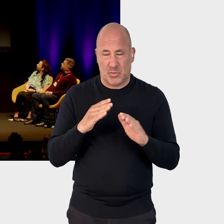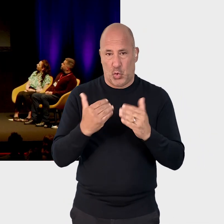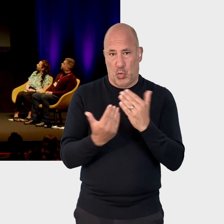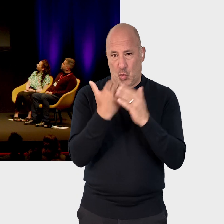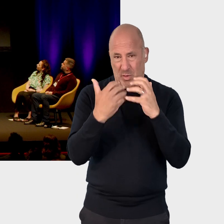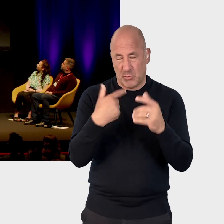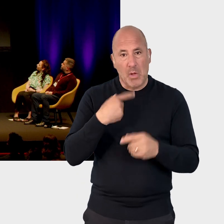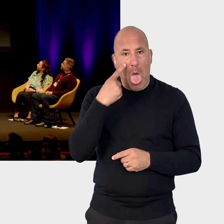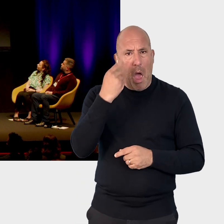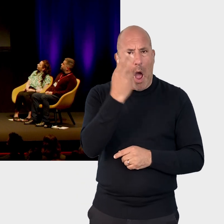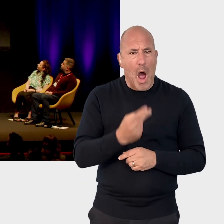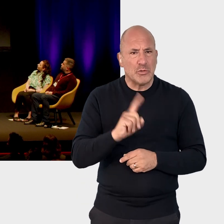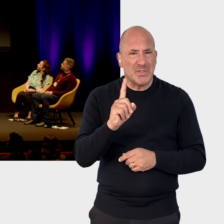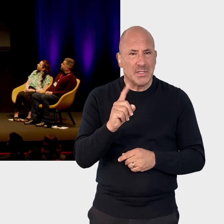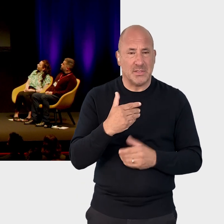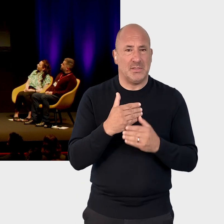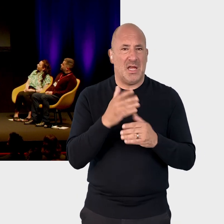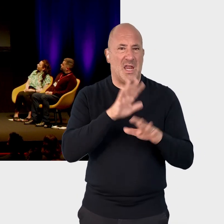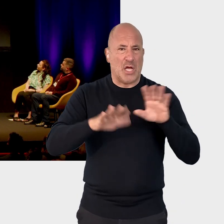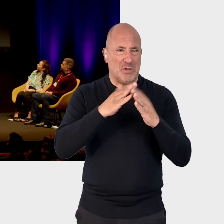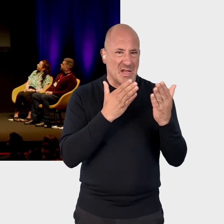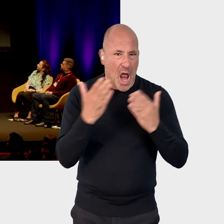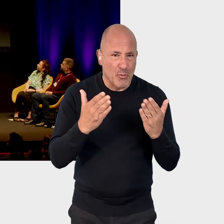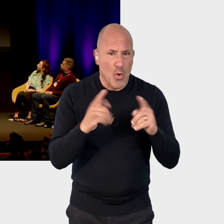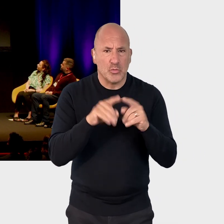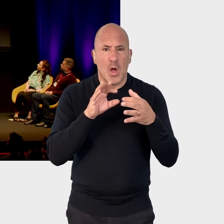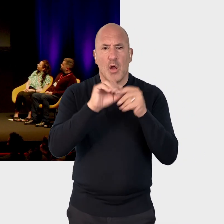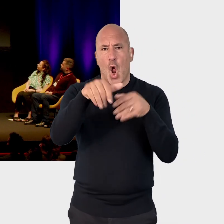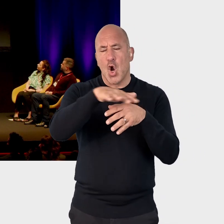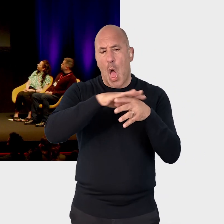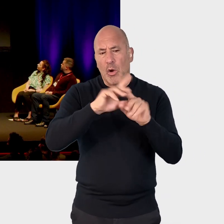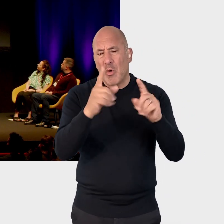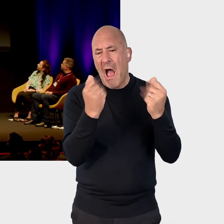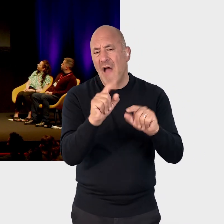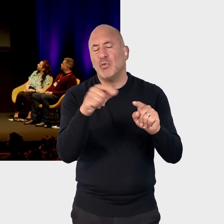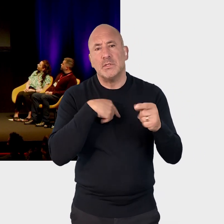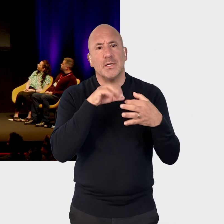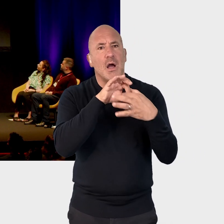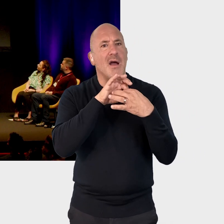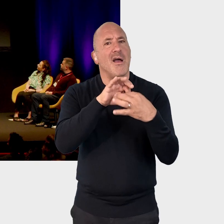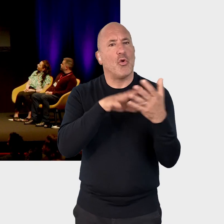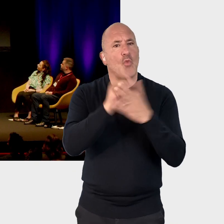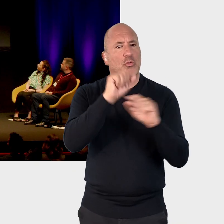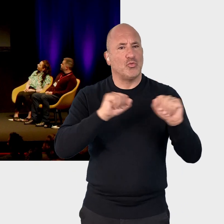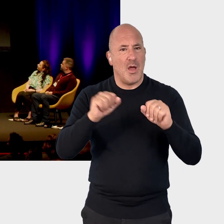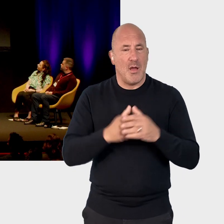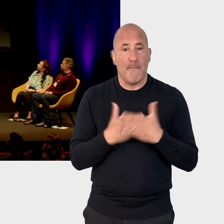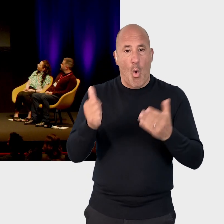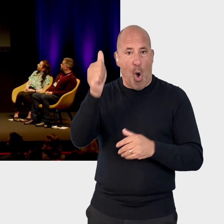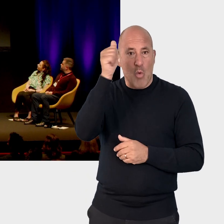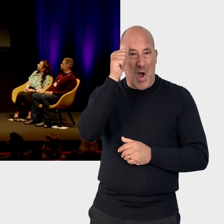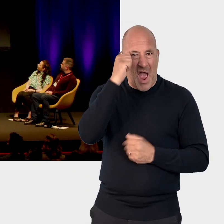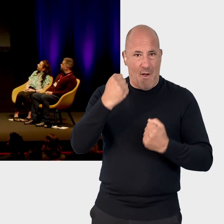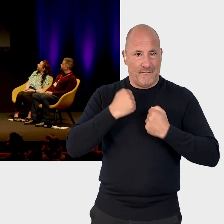Just some kind of key points. It's to introduce new audiences to art, the National Gallery, and make connections to their local cultural offer, increase awareness